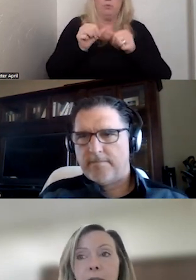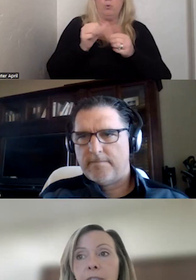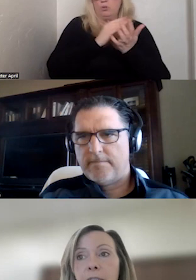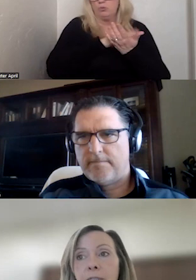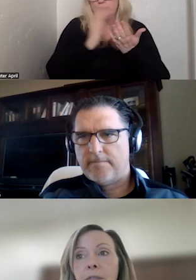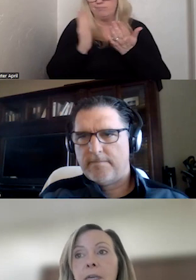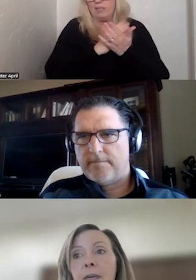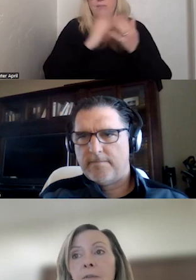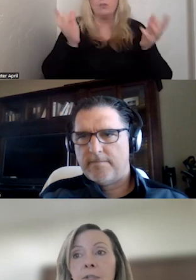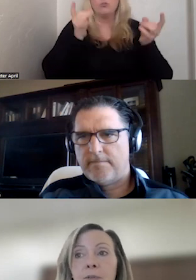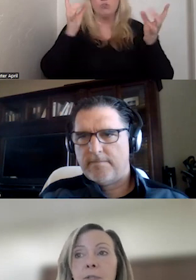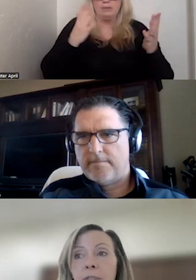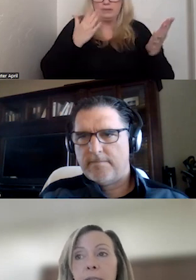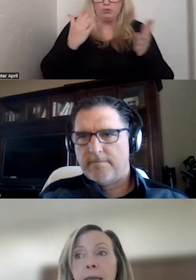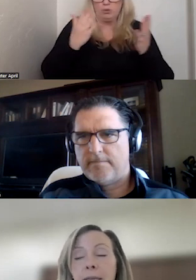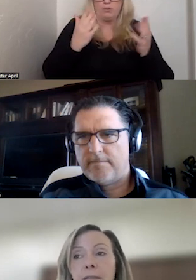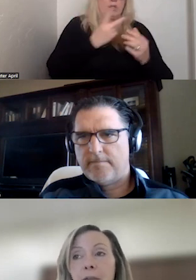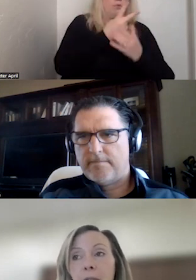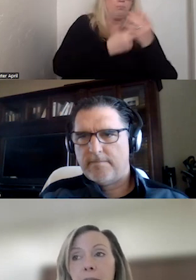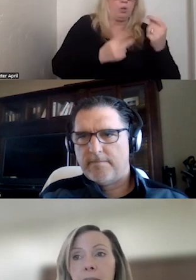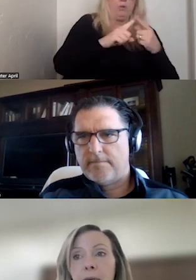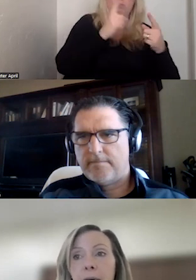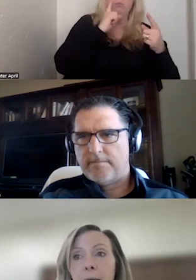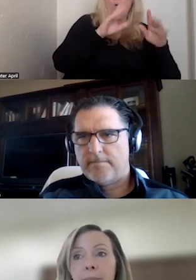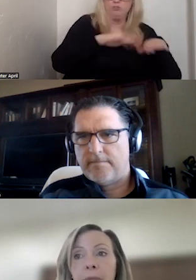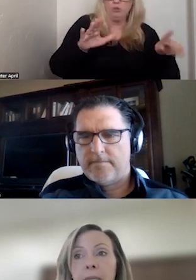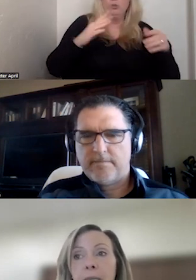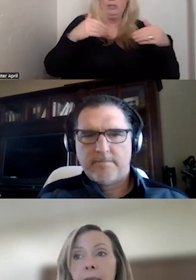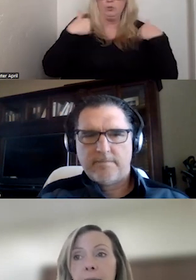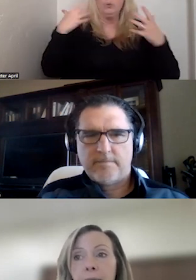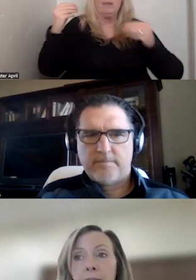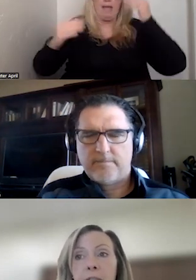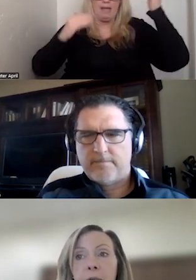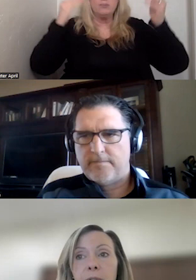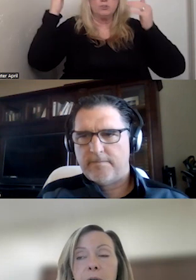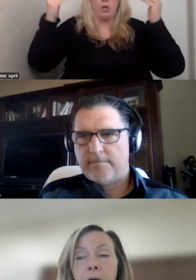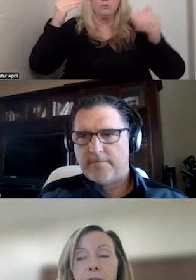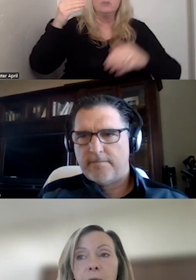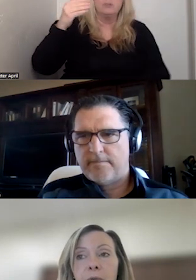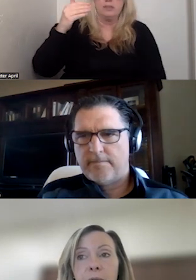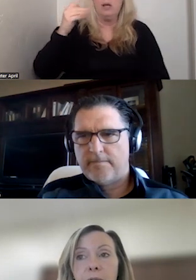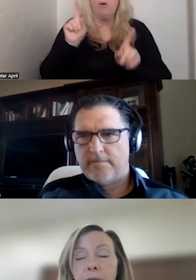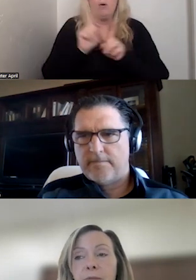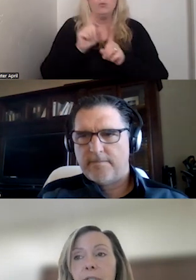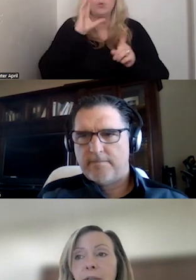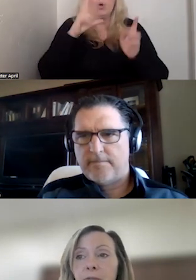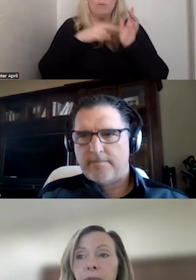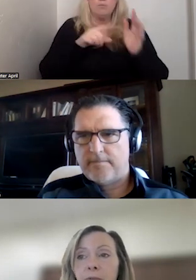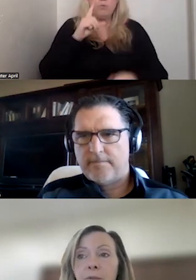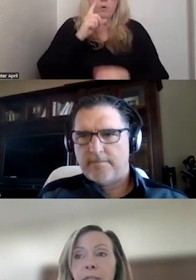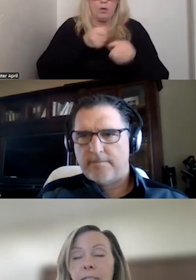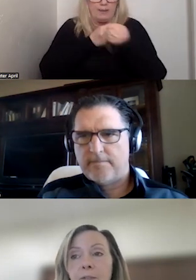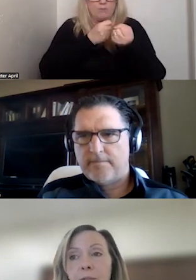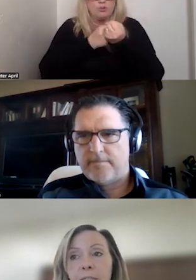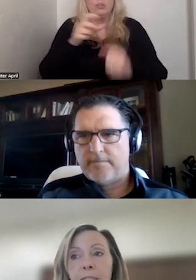crisis services for children, youth, and adults. And also refers to leveraging other